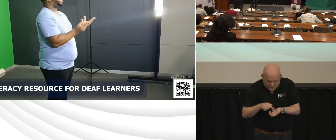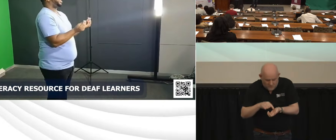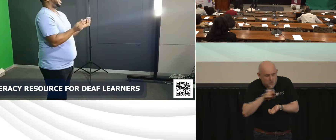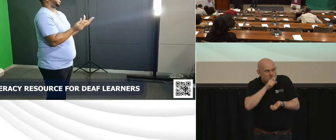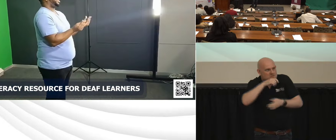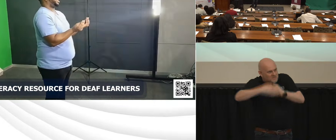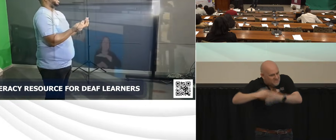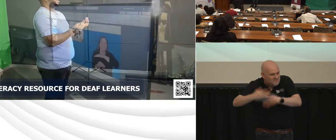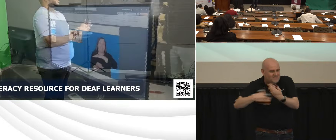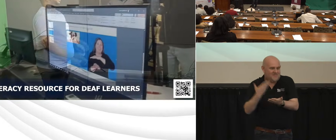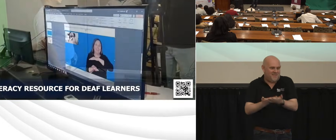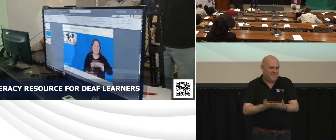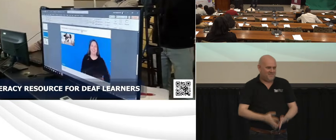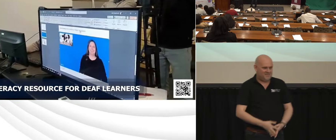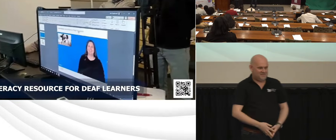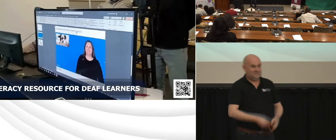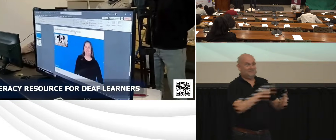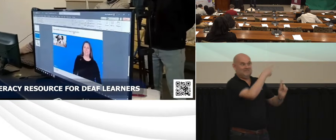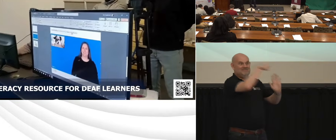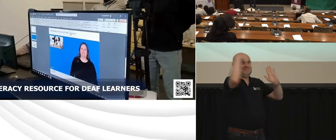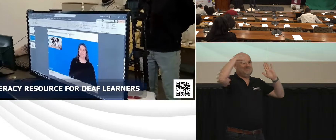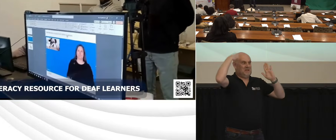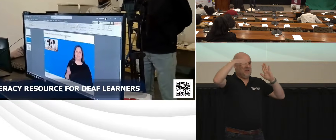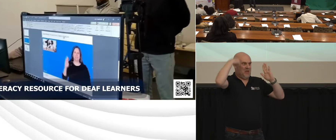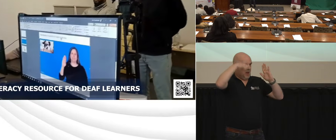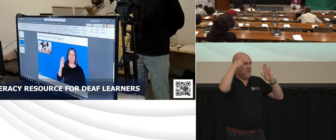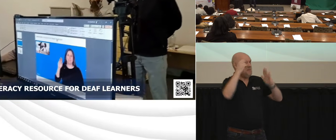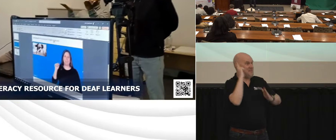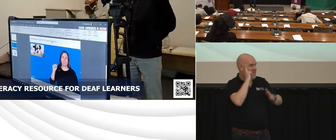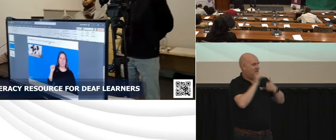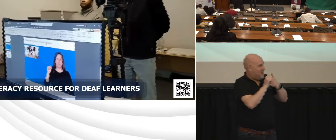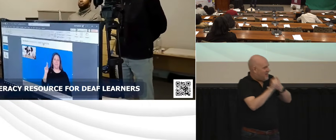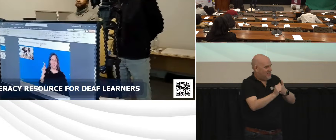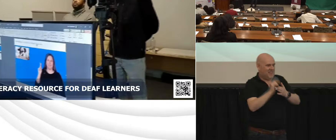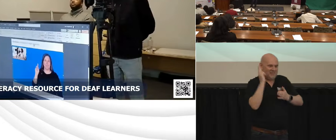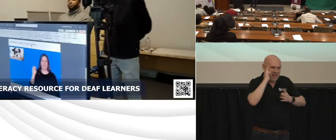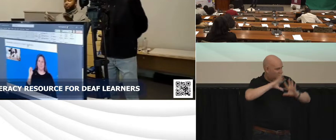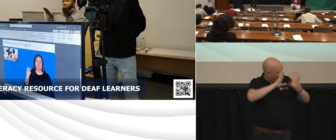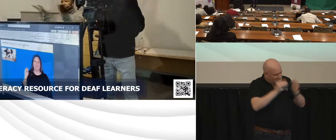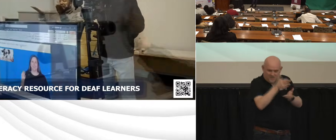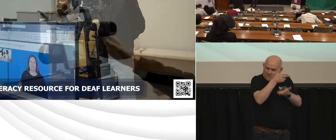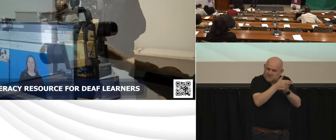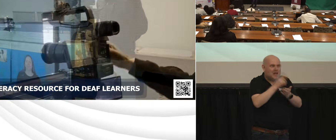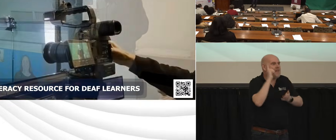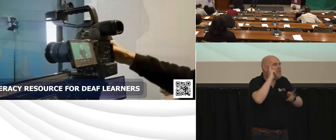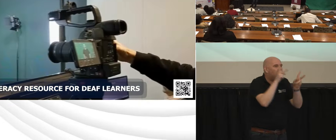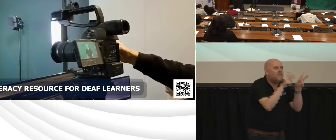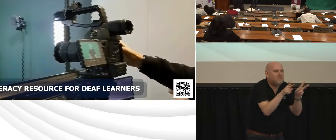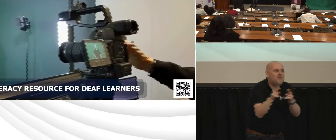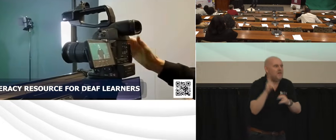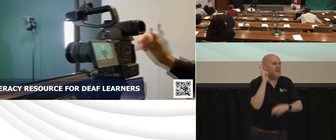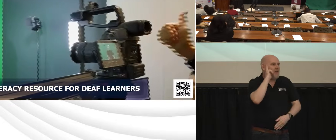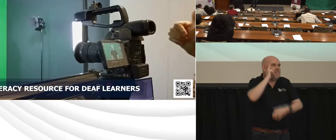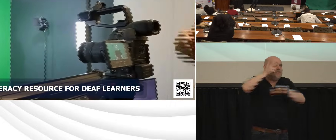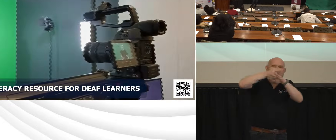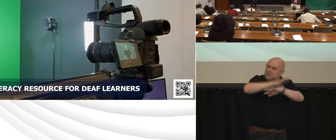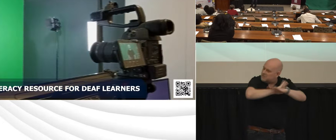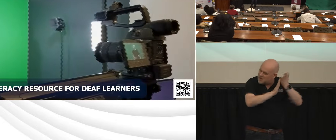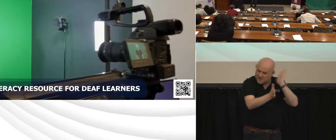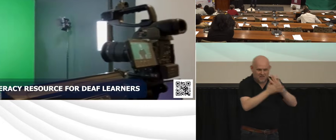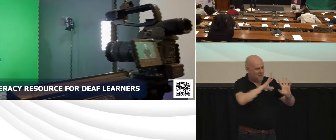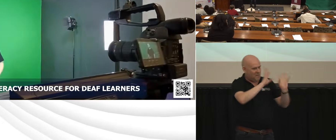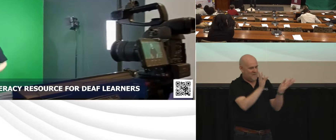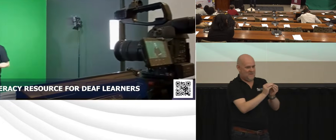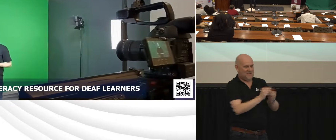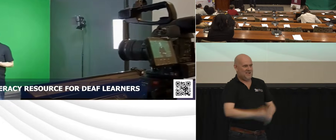well, so that when they make use of the dictionary, they can have access to the resource as well. This is just to explain or to show the literacy resource